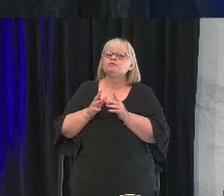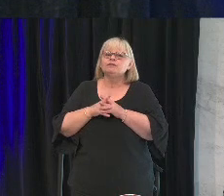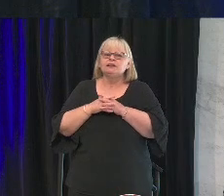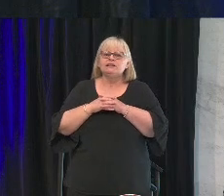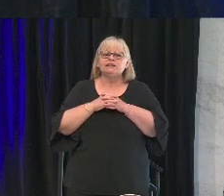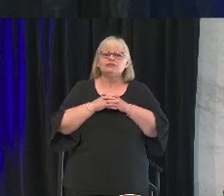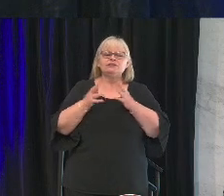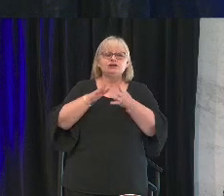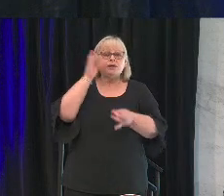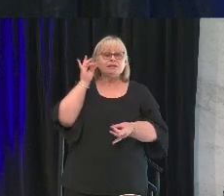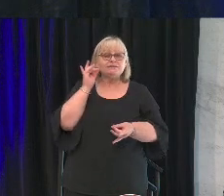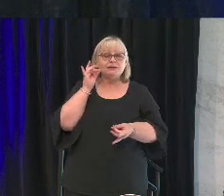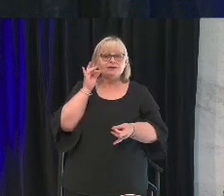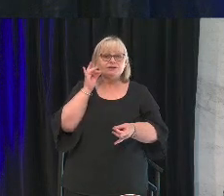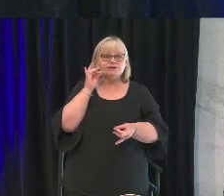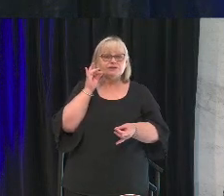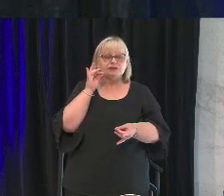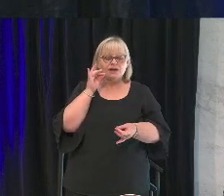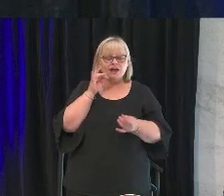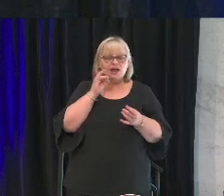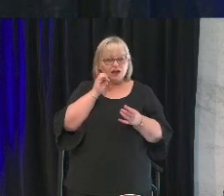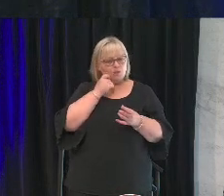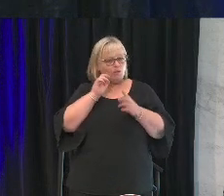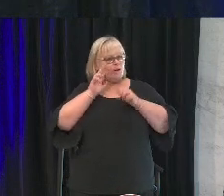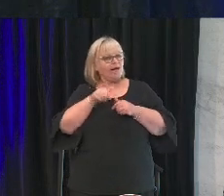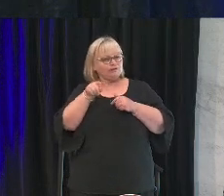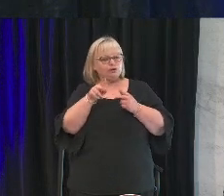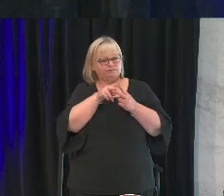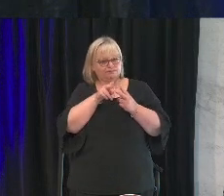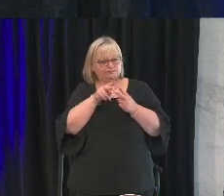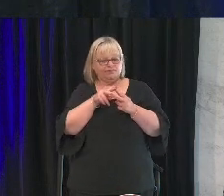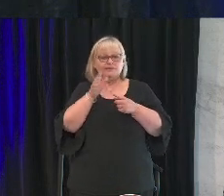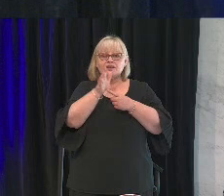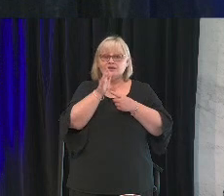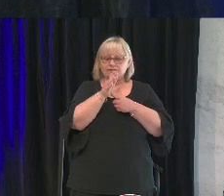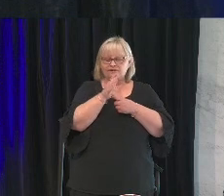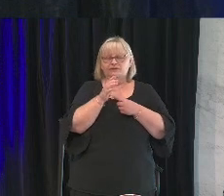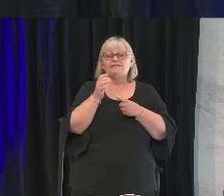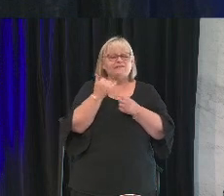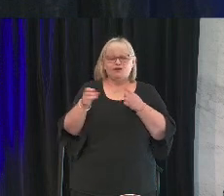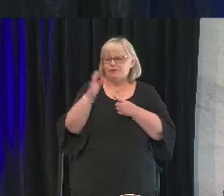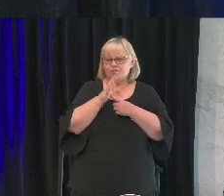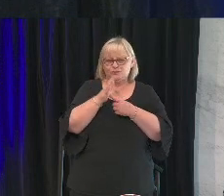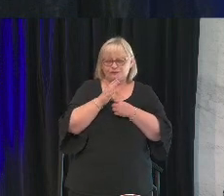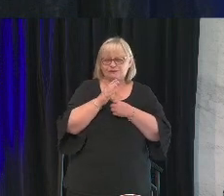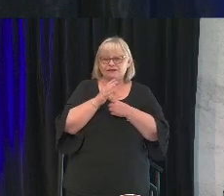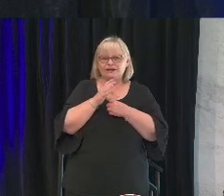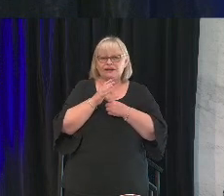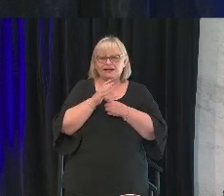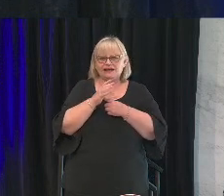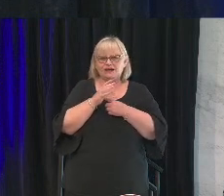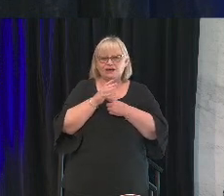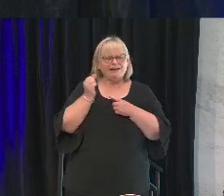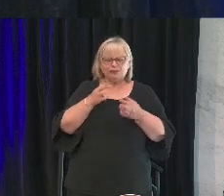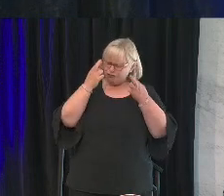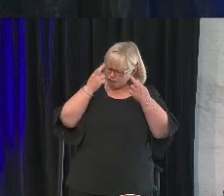So the spirits then do ask that you do two things while you're on country. First one, really important one, you've got to respect